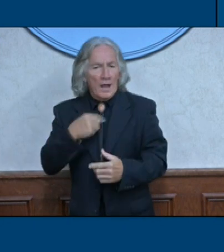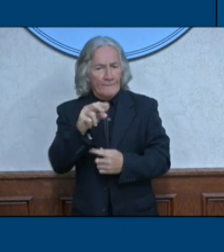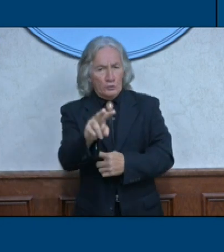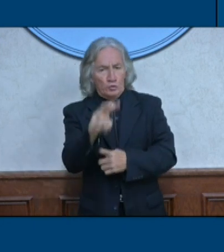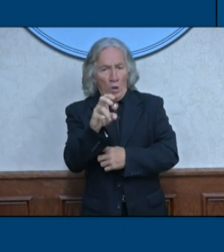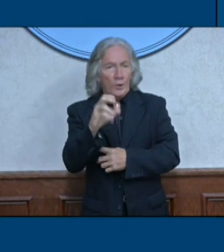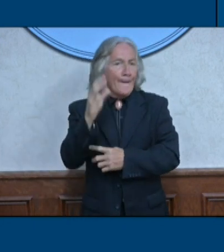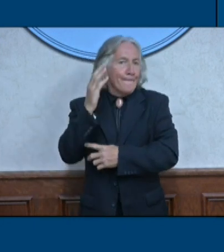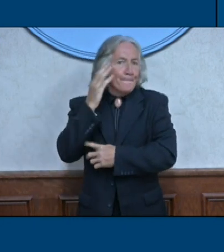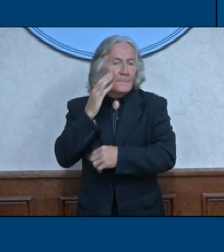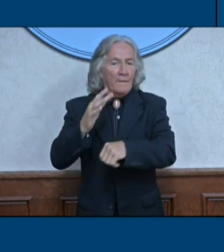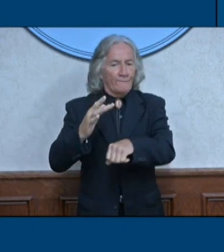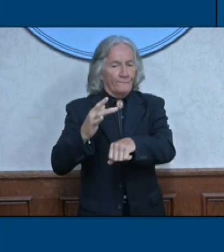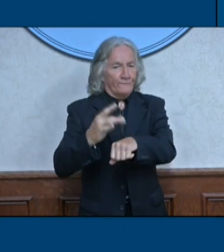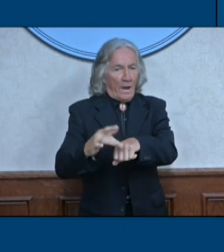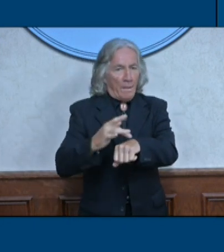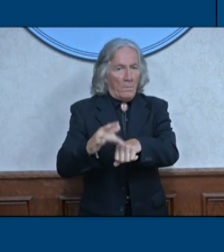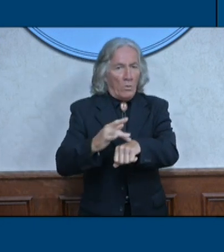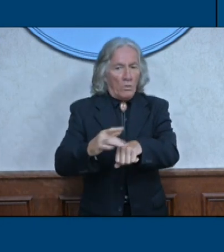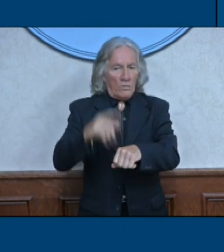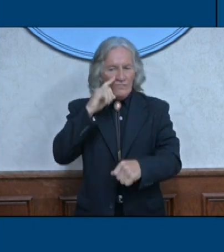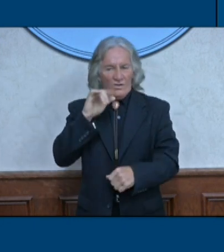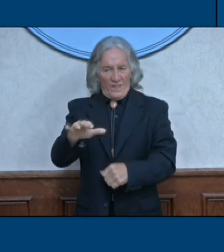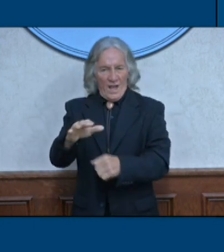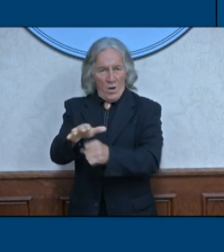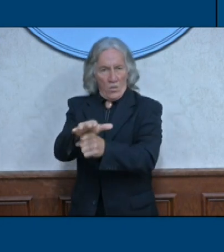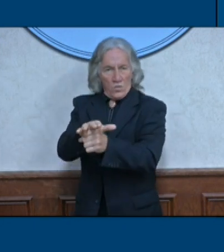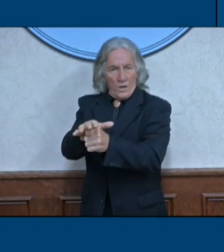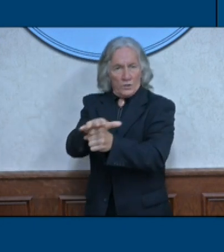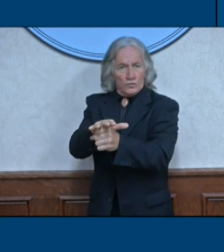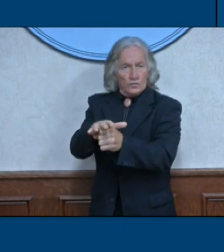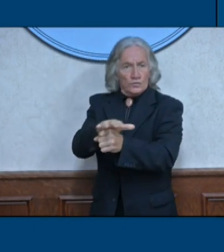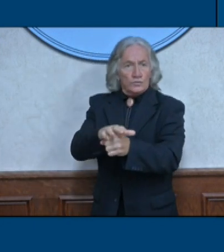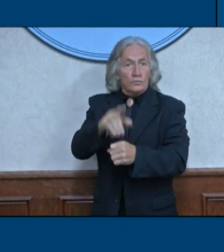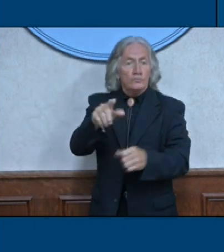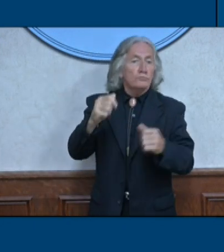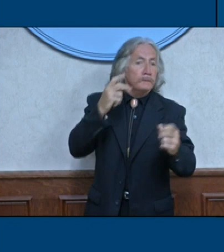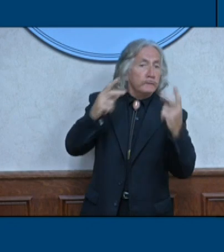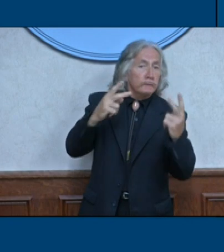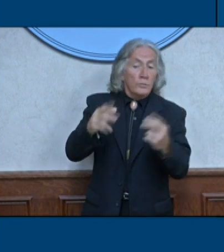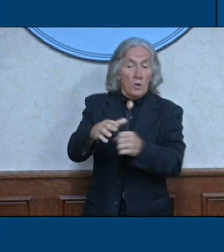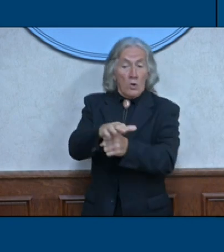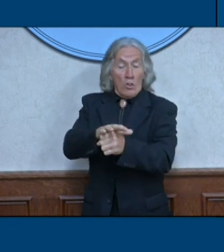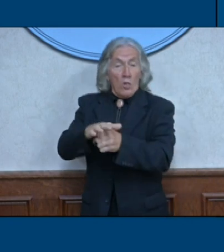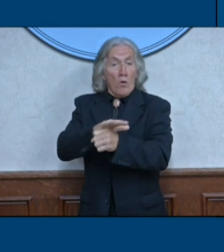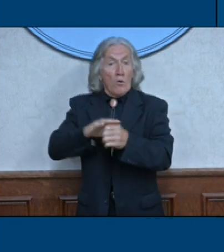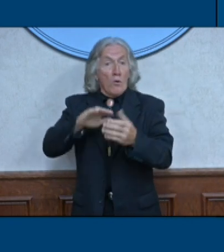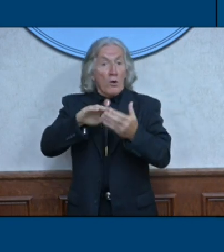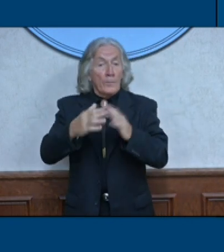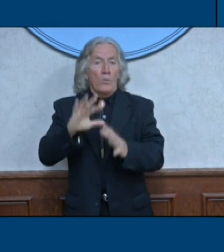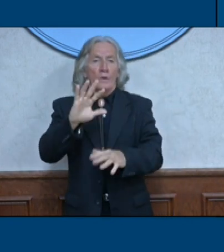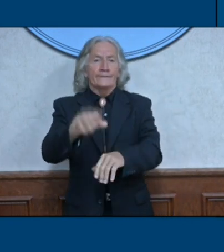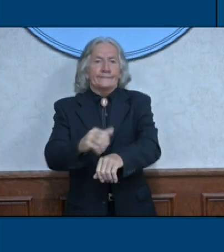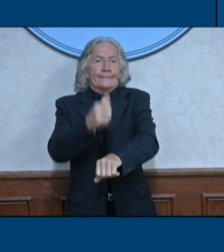have 200 beds available in these other locations as needed. And as you can see, the local communities have established as